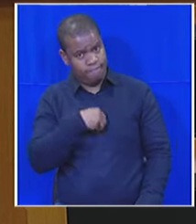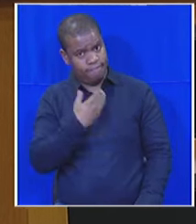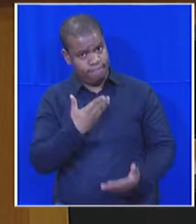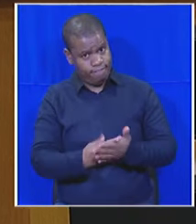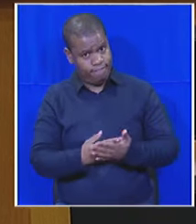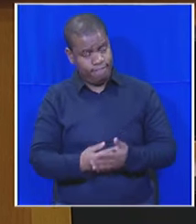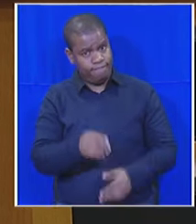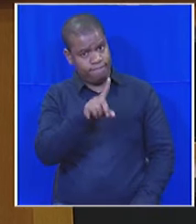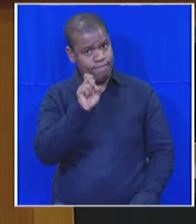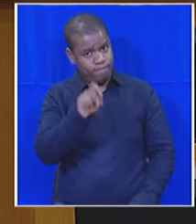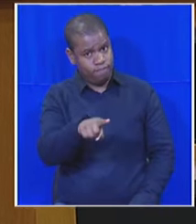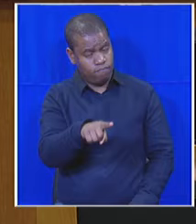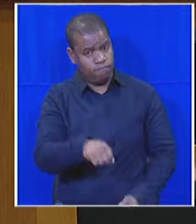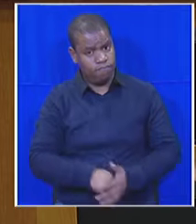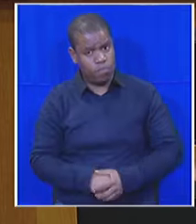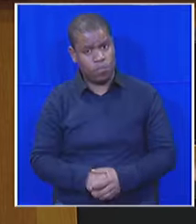Order.